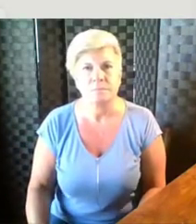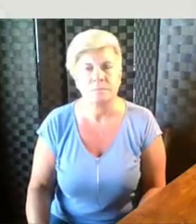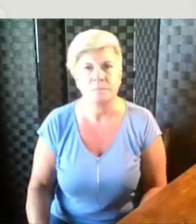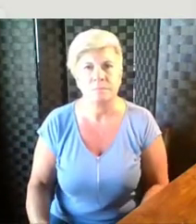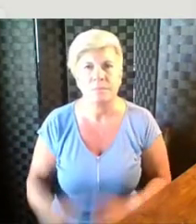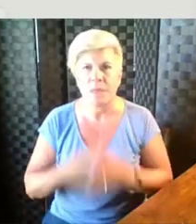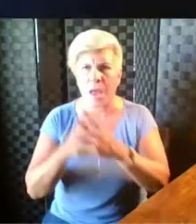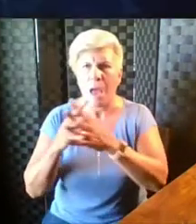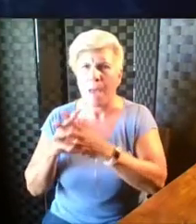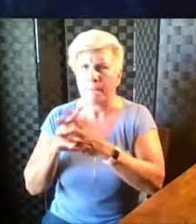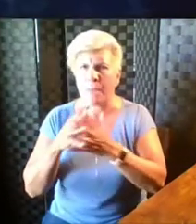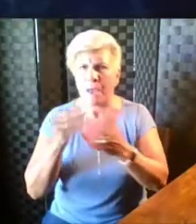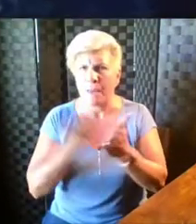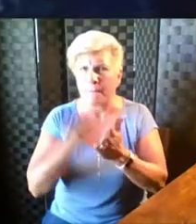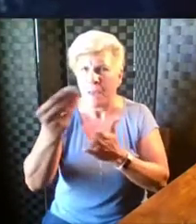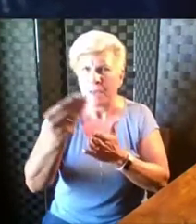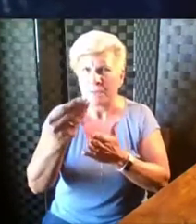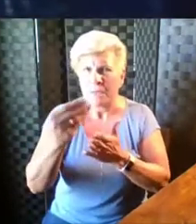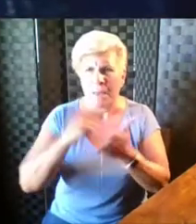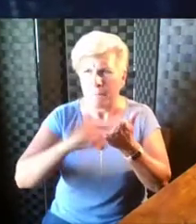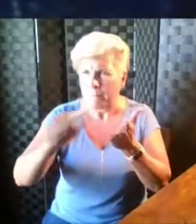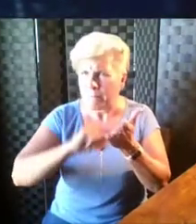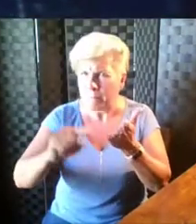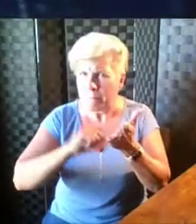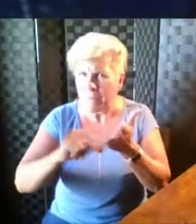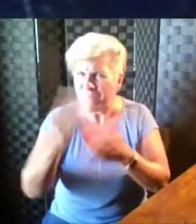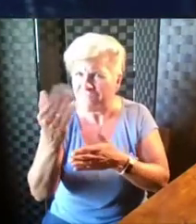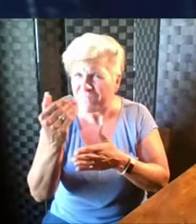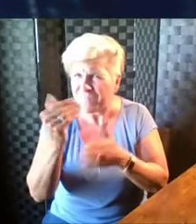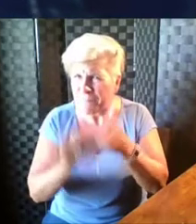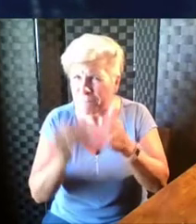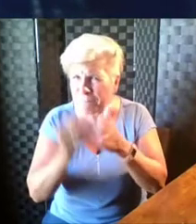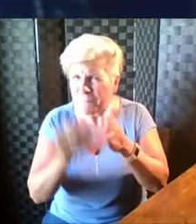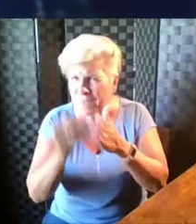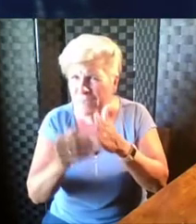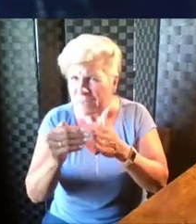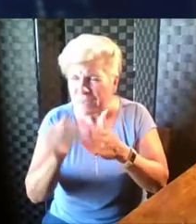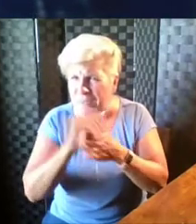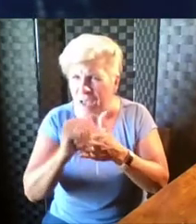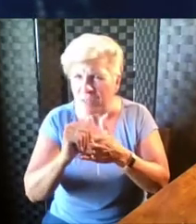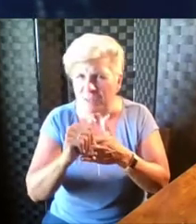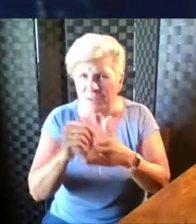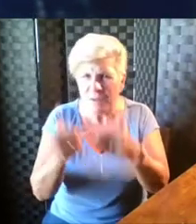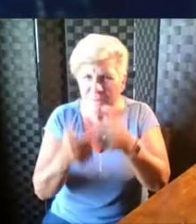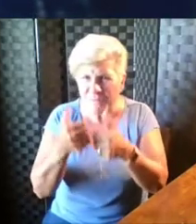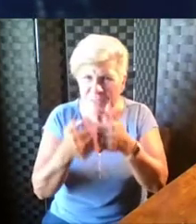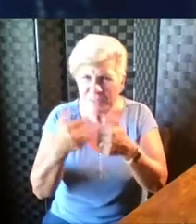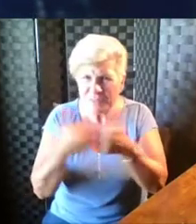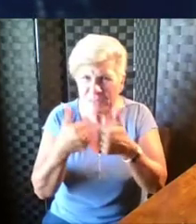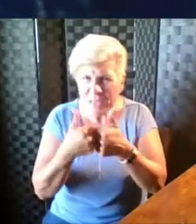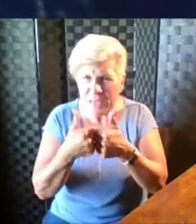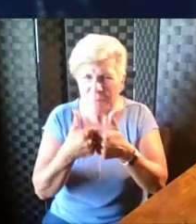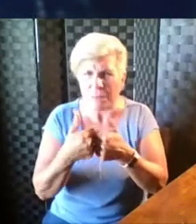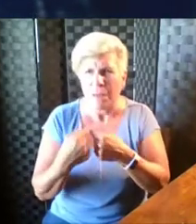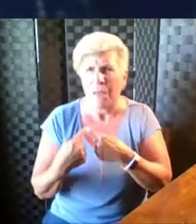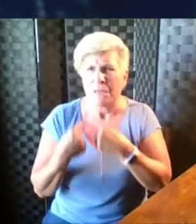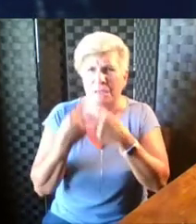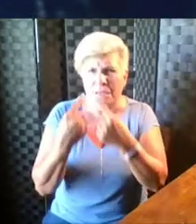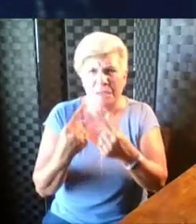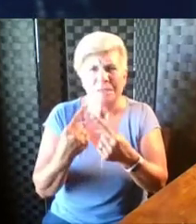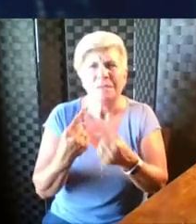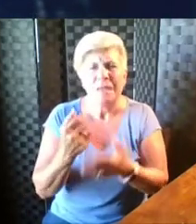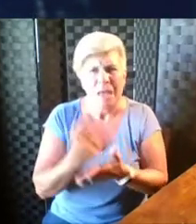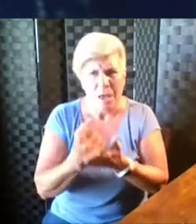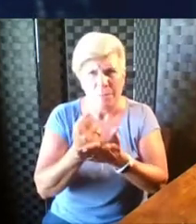American consumers spent more than $15 billion last year on video and computer games, a trend that has led to creativity both